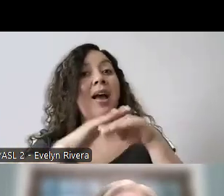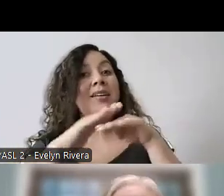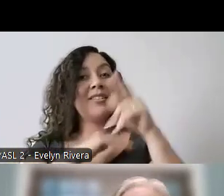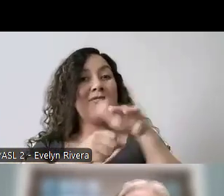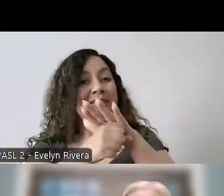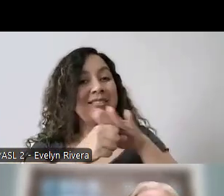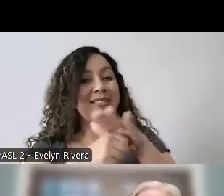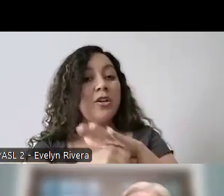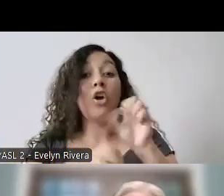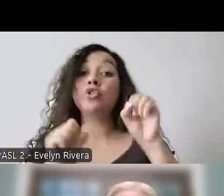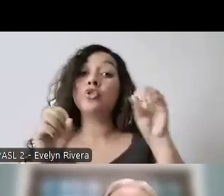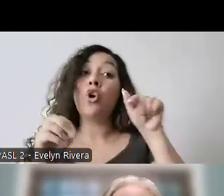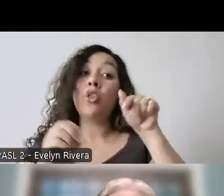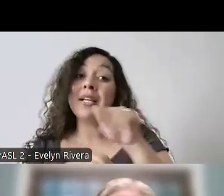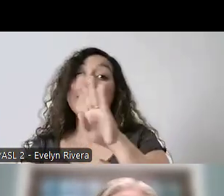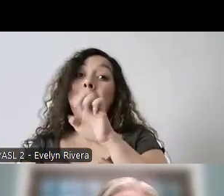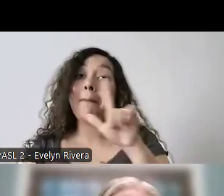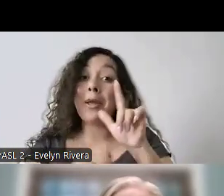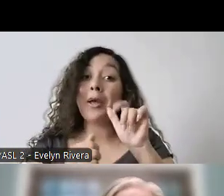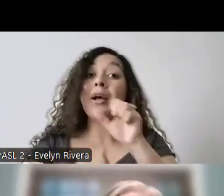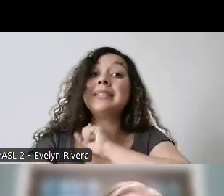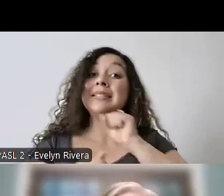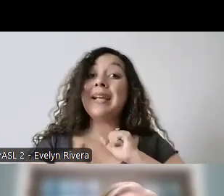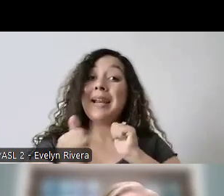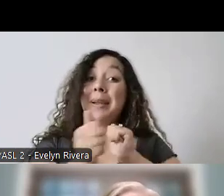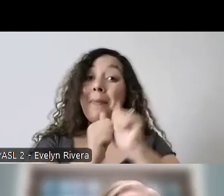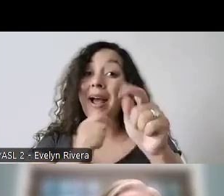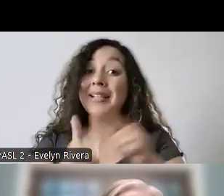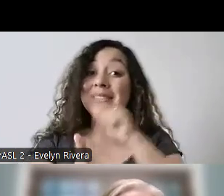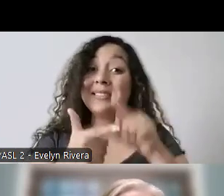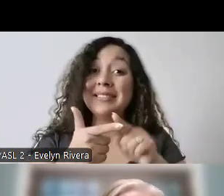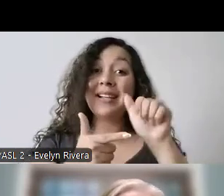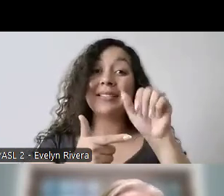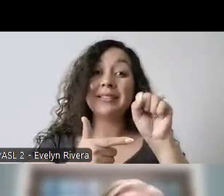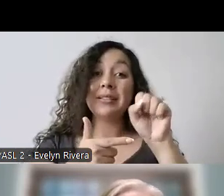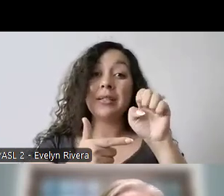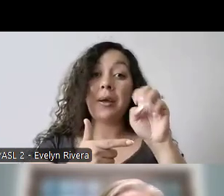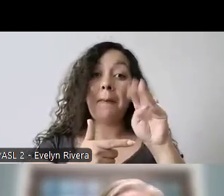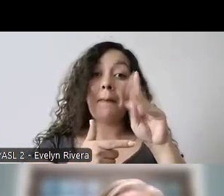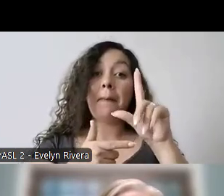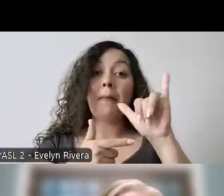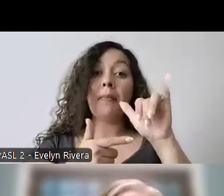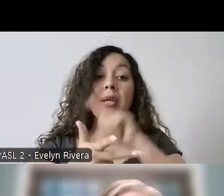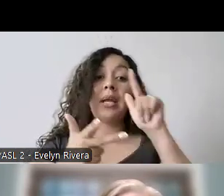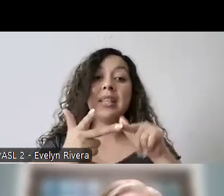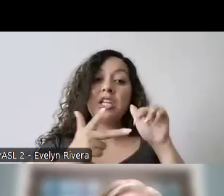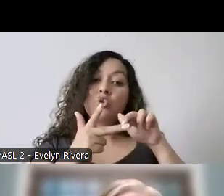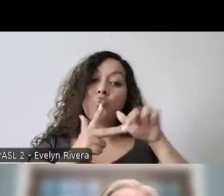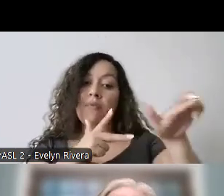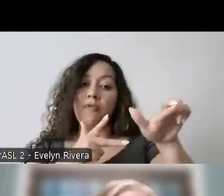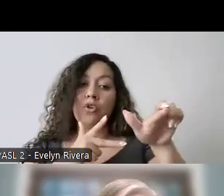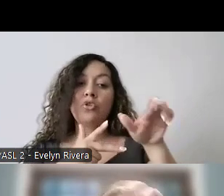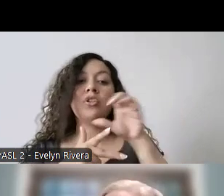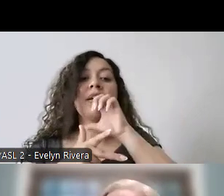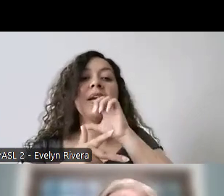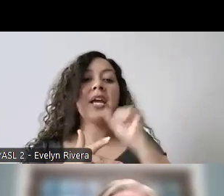recently, so it's out of the Senate, it's over in the Assembly, and it was just recently referred to both aging and long-term care and emergency management. So